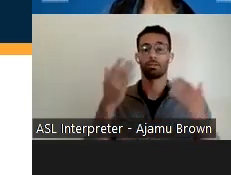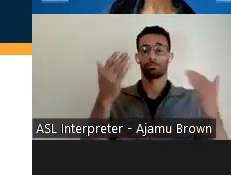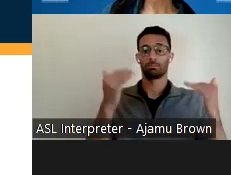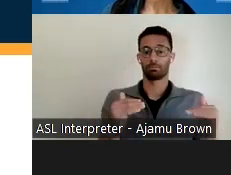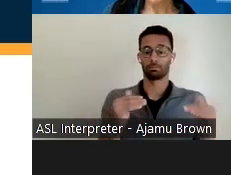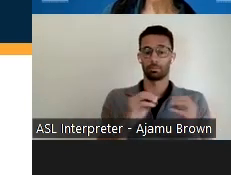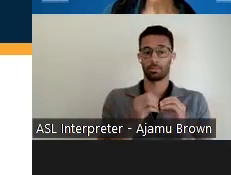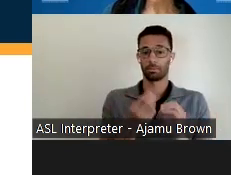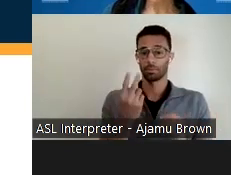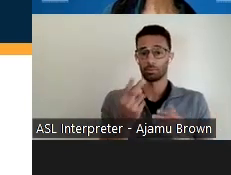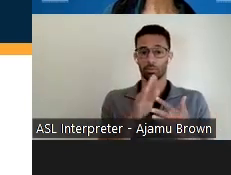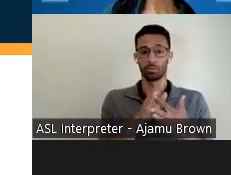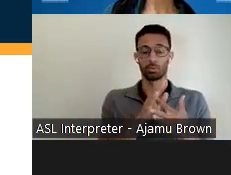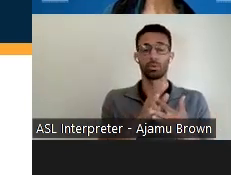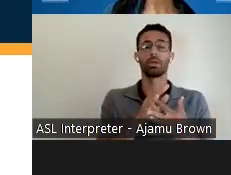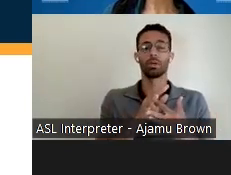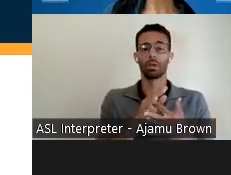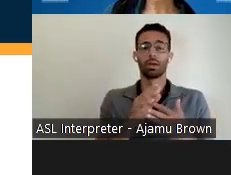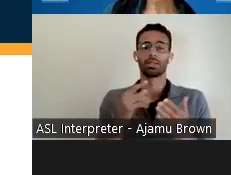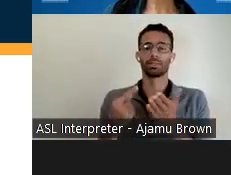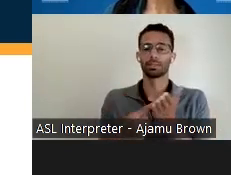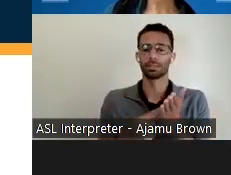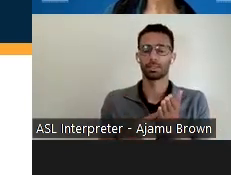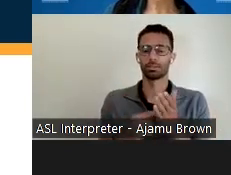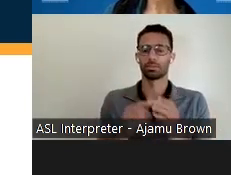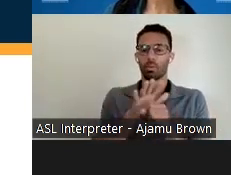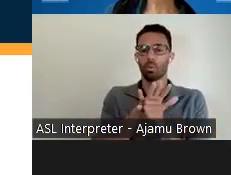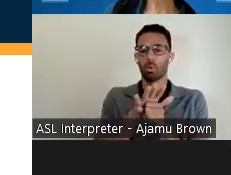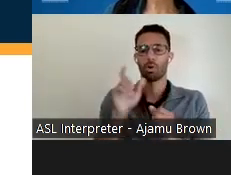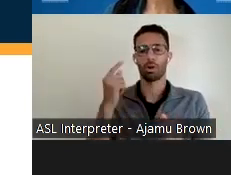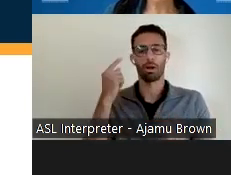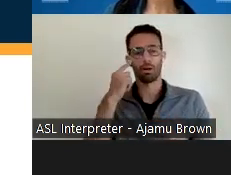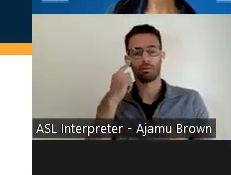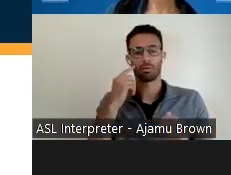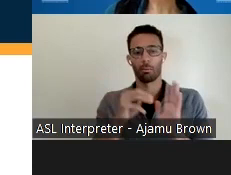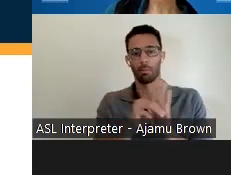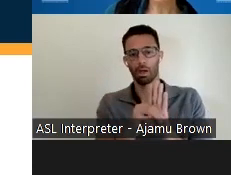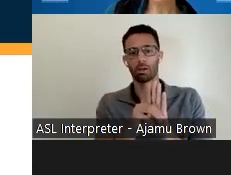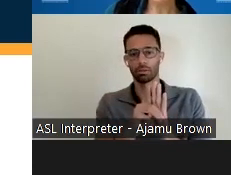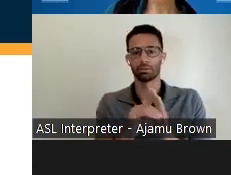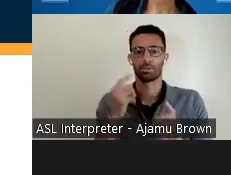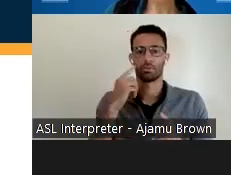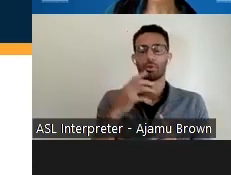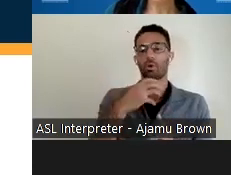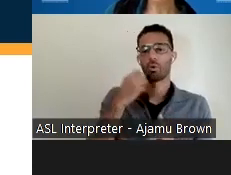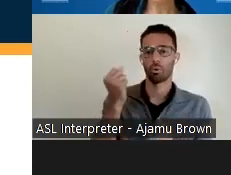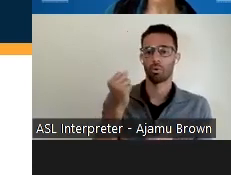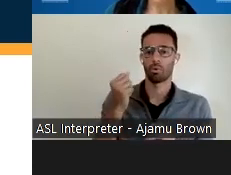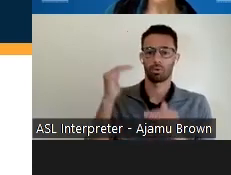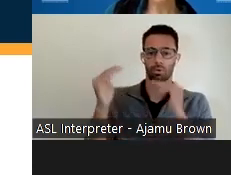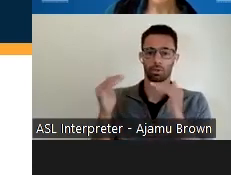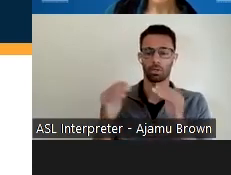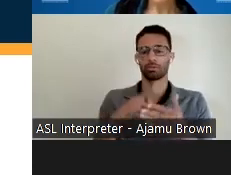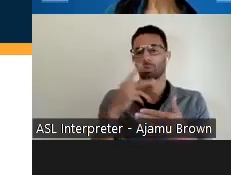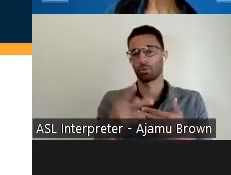local government models to inform consideration of rental subsidy programs for older adults and people with